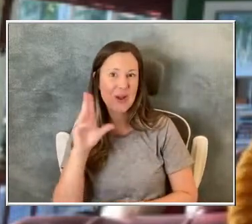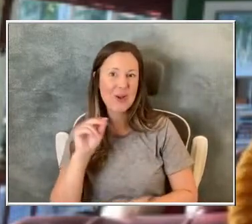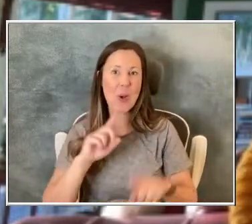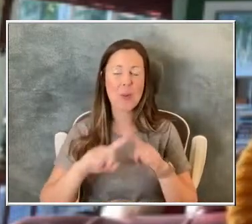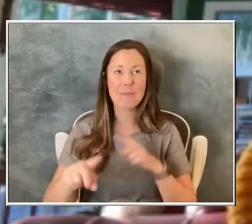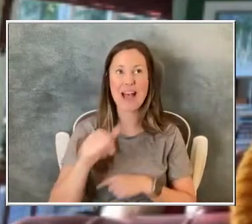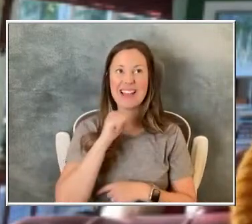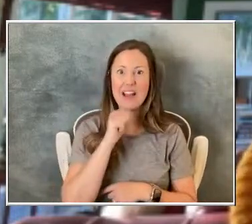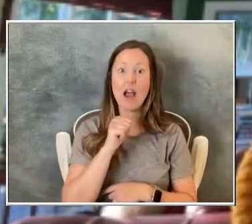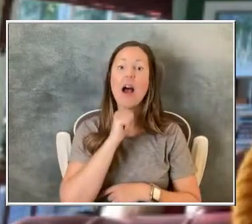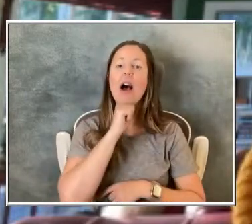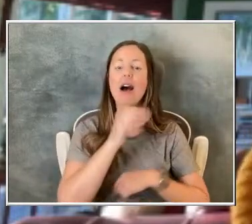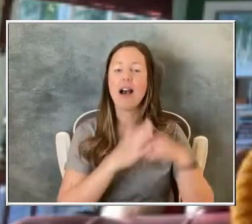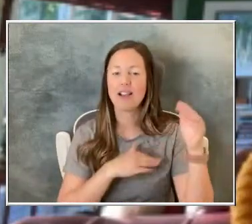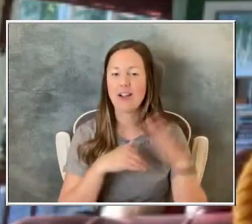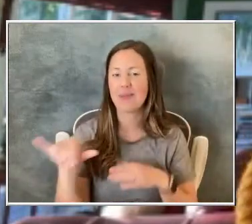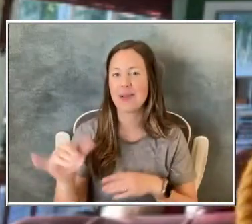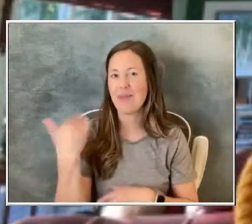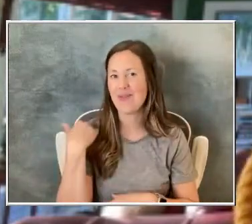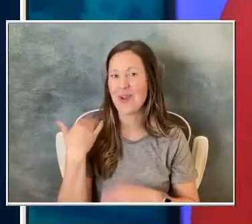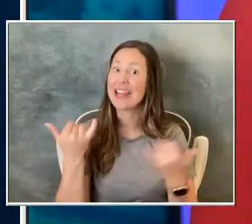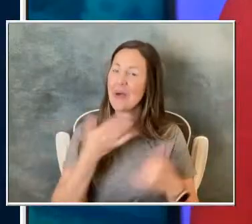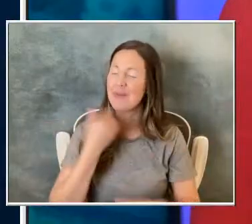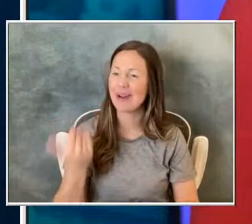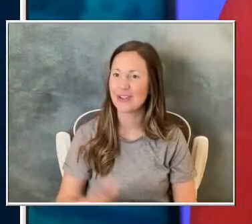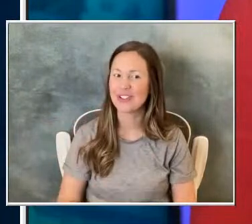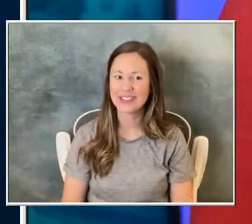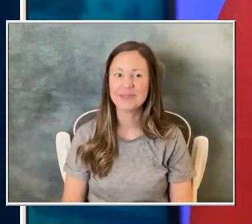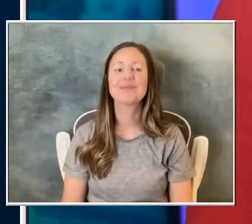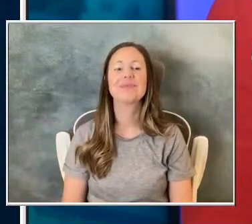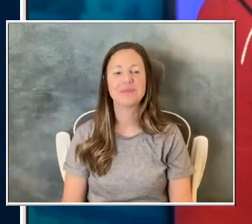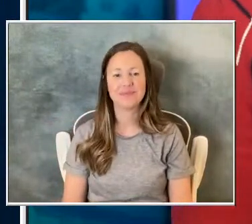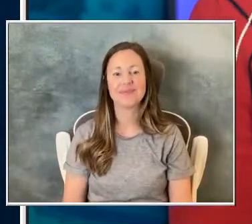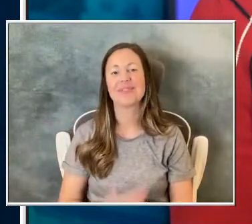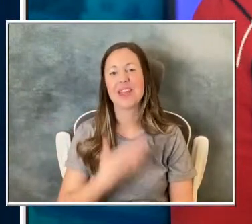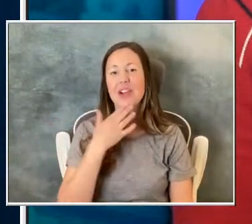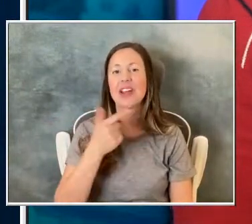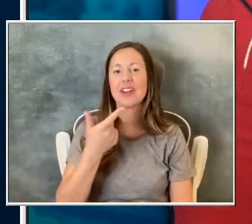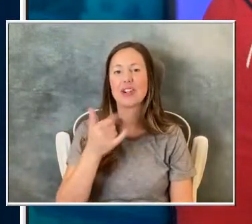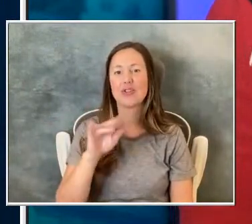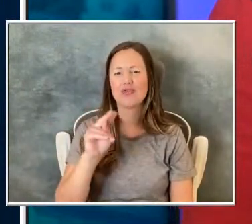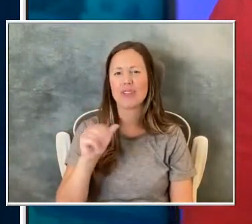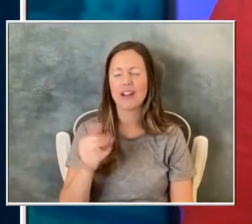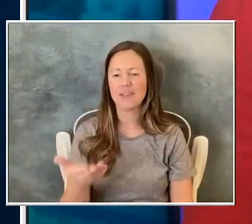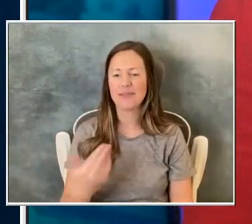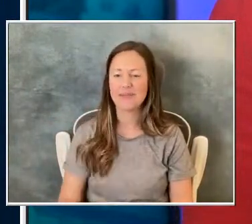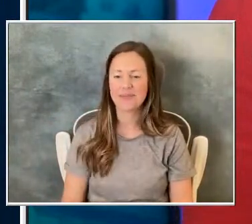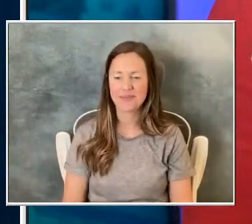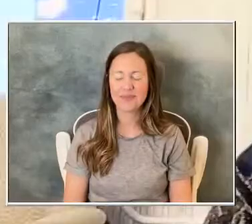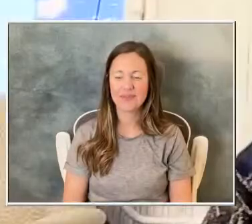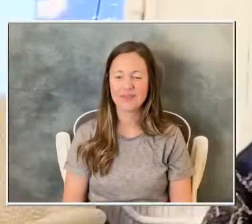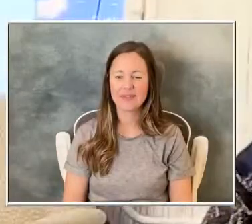unpleasant as it used to be. Right. Well, that's good. Gina, what do you remember?